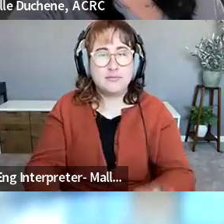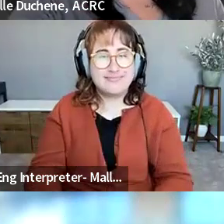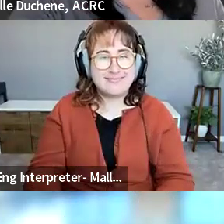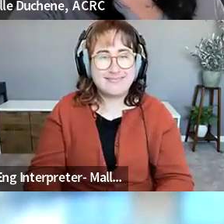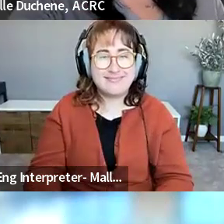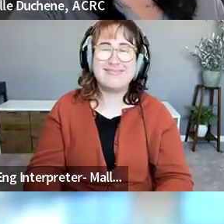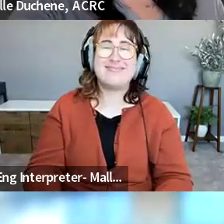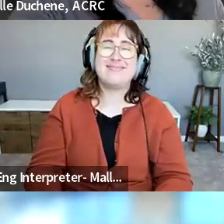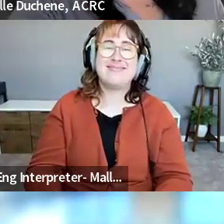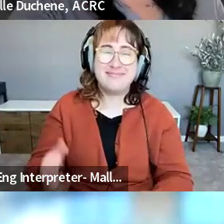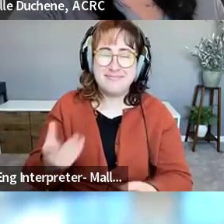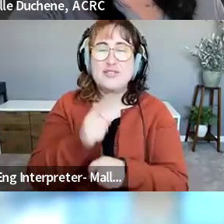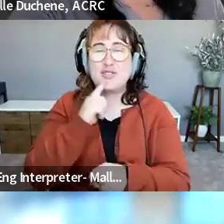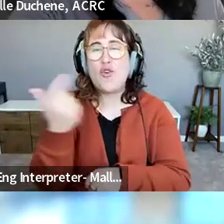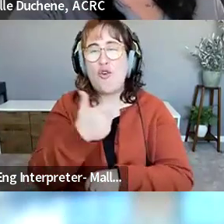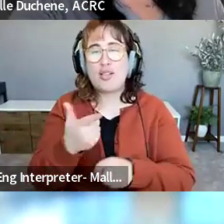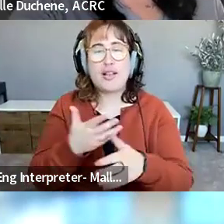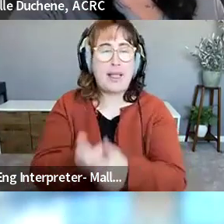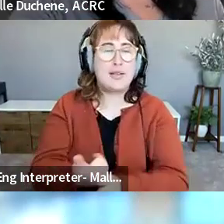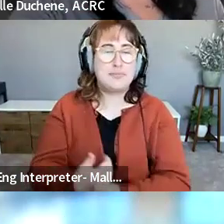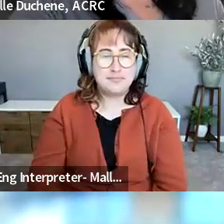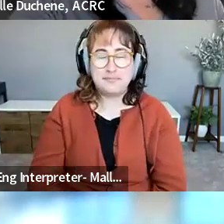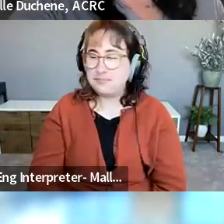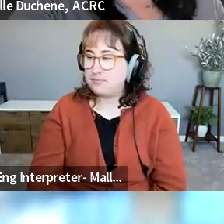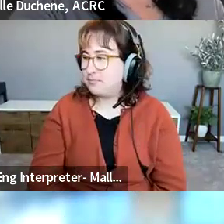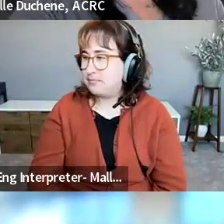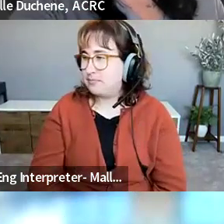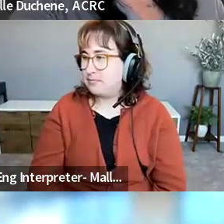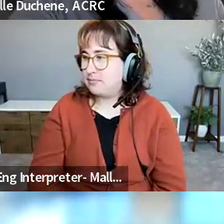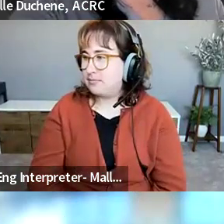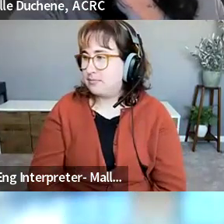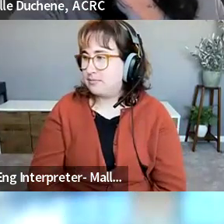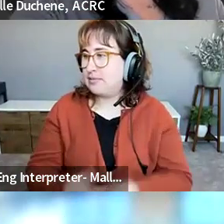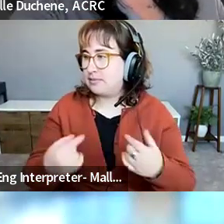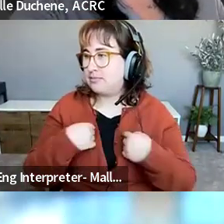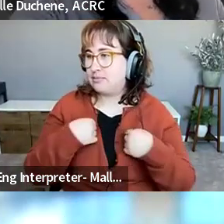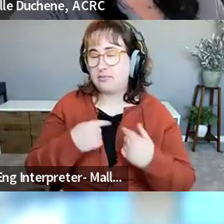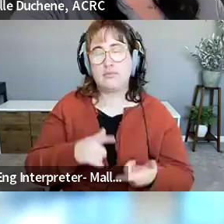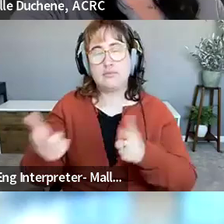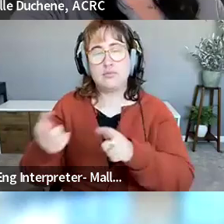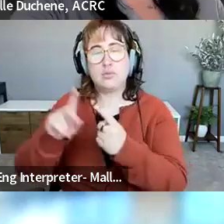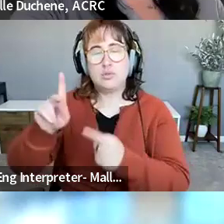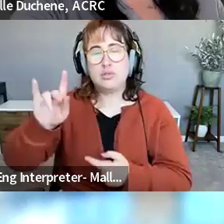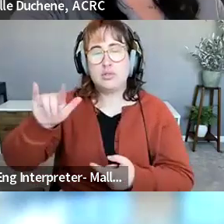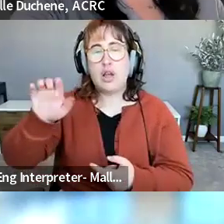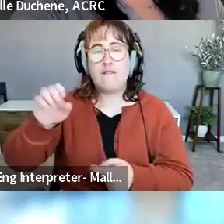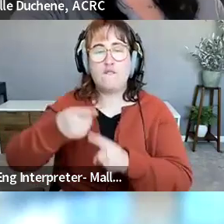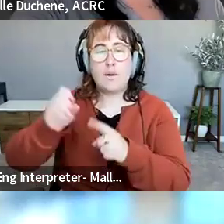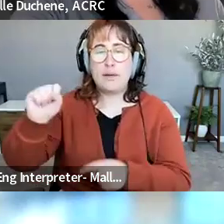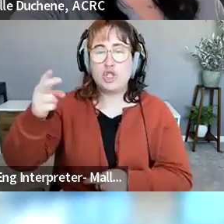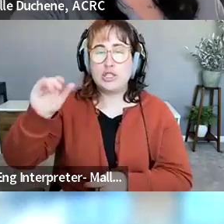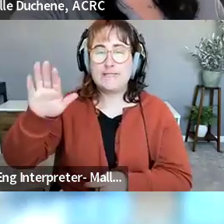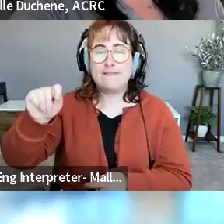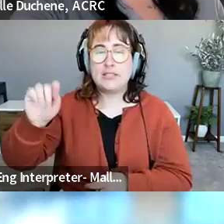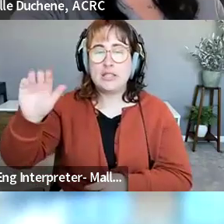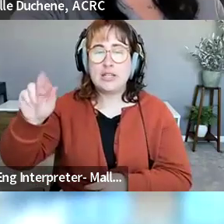on people's compliance opportunities. Let's see. I am now going to throw it over to Kyle from Shift Care. Kyle,